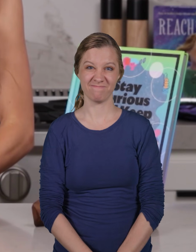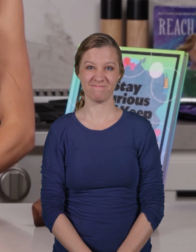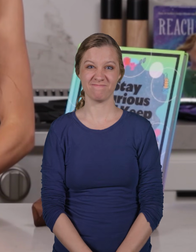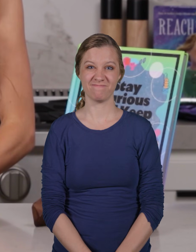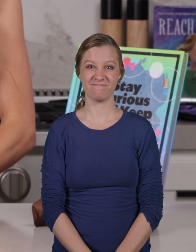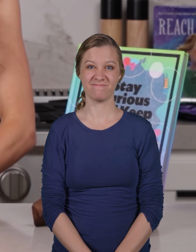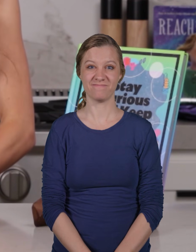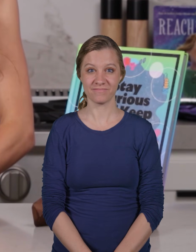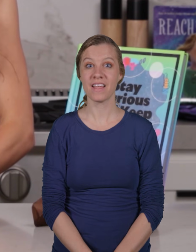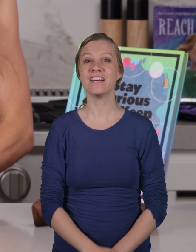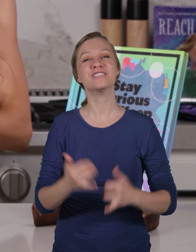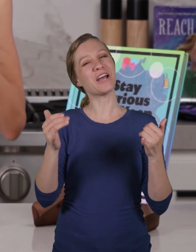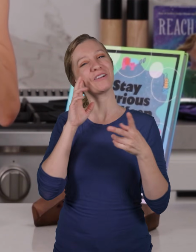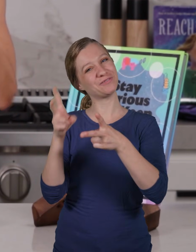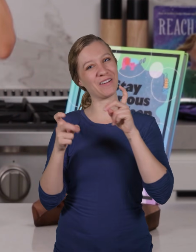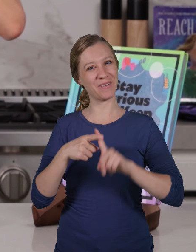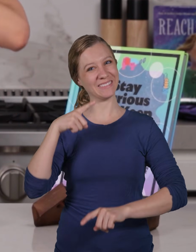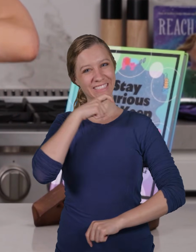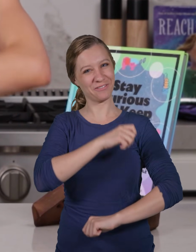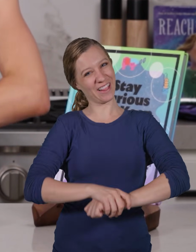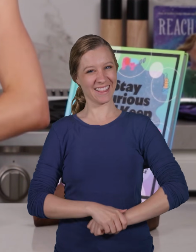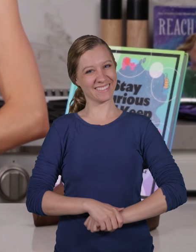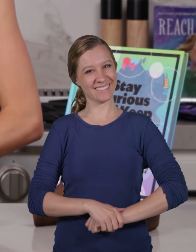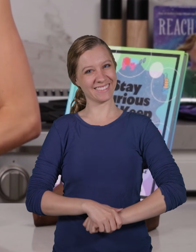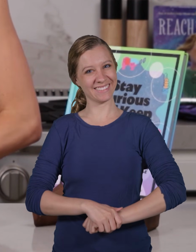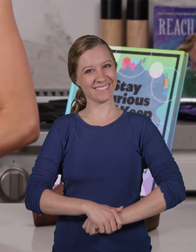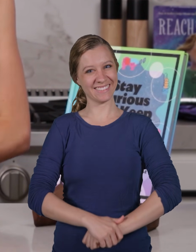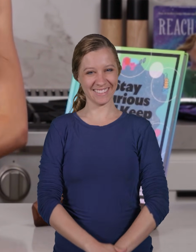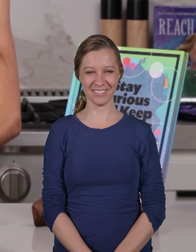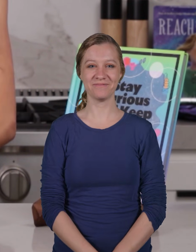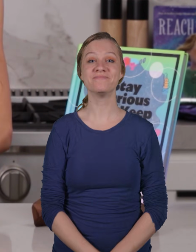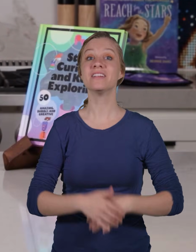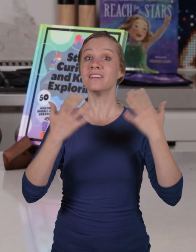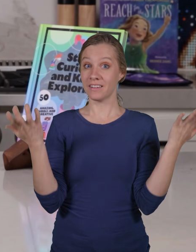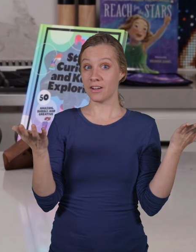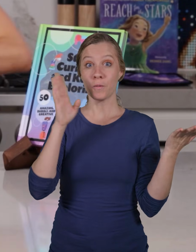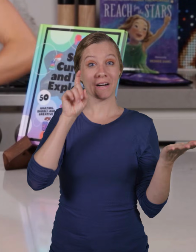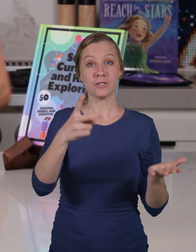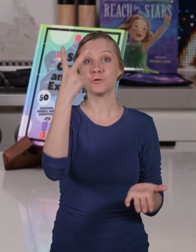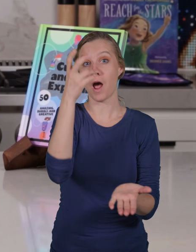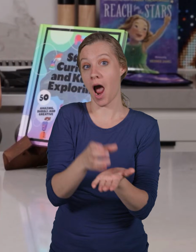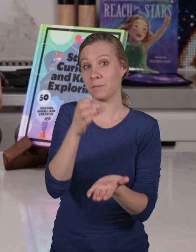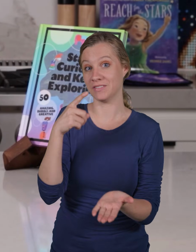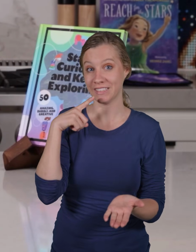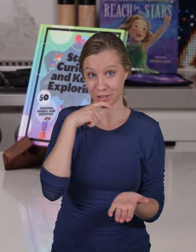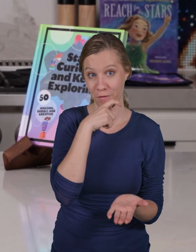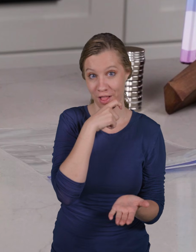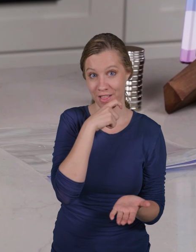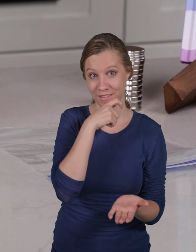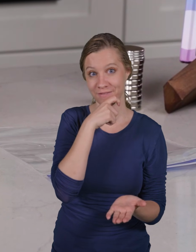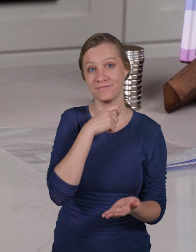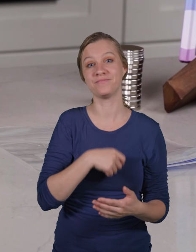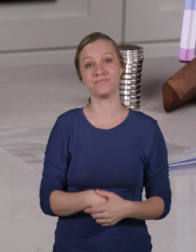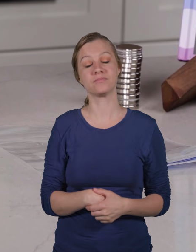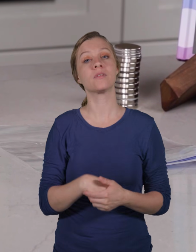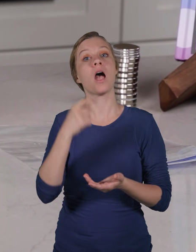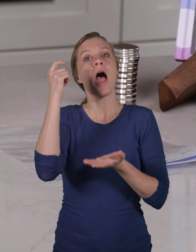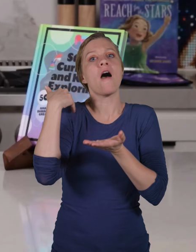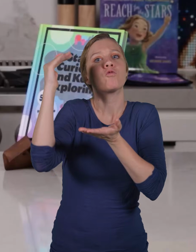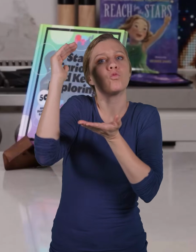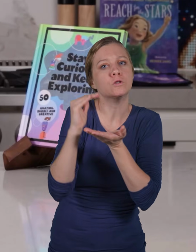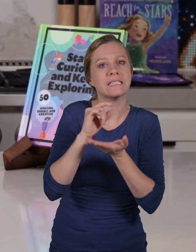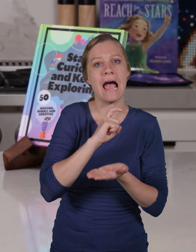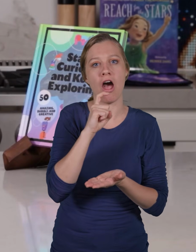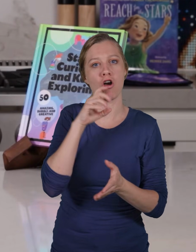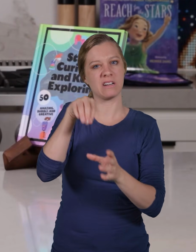the start of its downfall. And we will be extracting it from cereal today. For this one, what you need is 2 cups of cereal